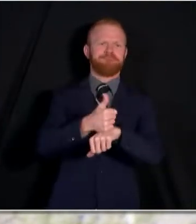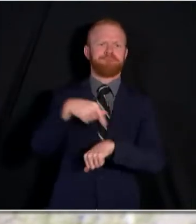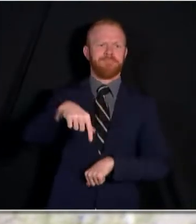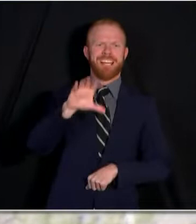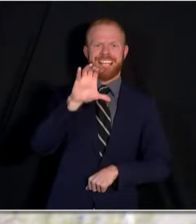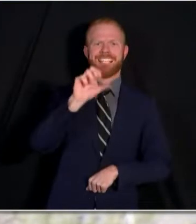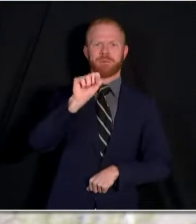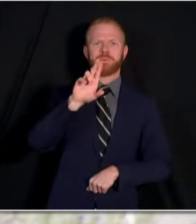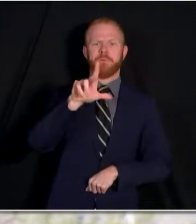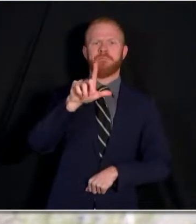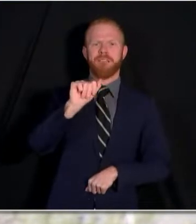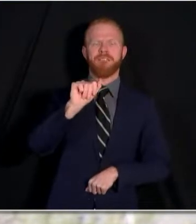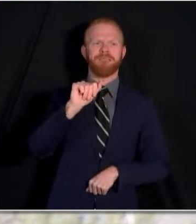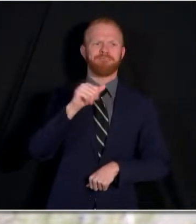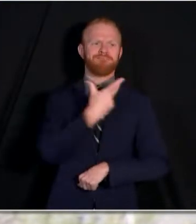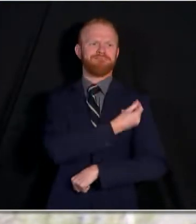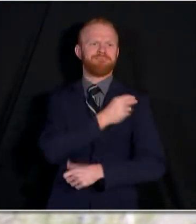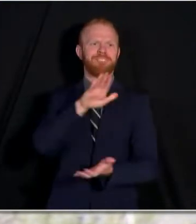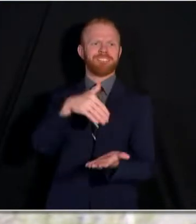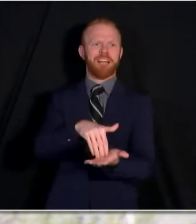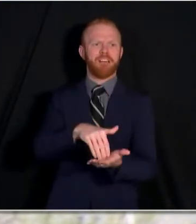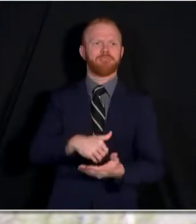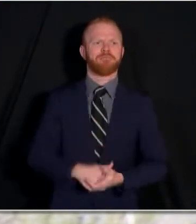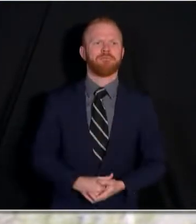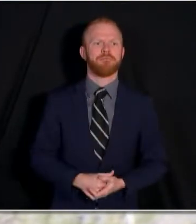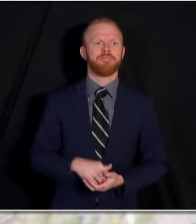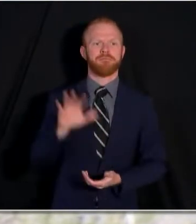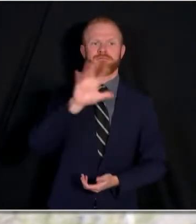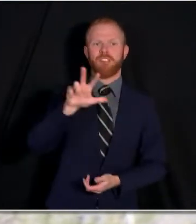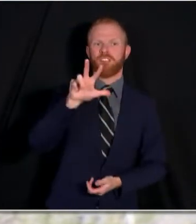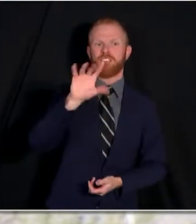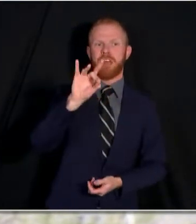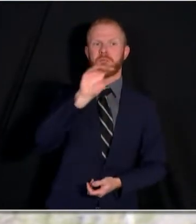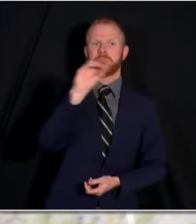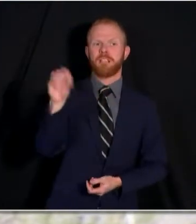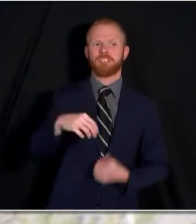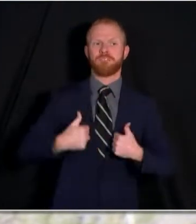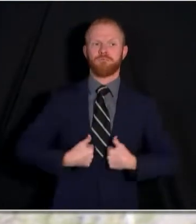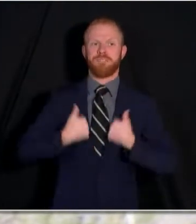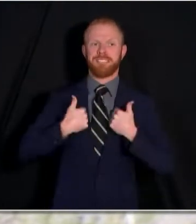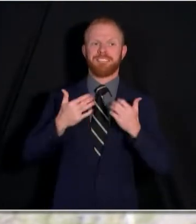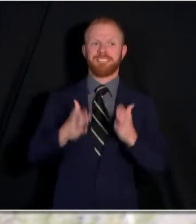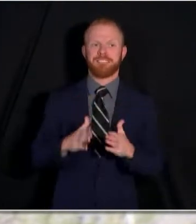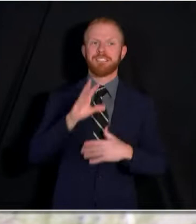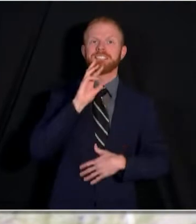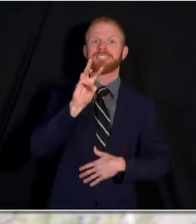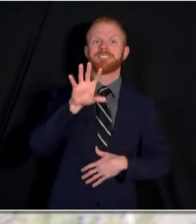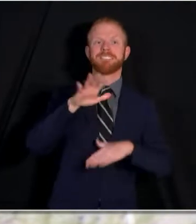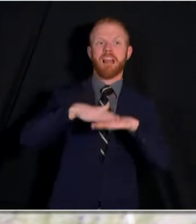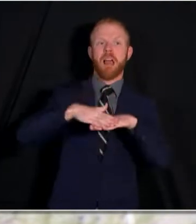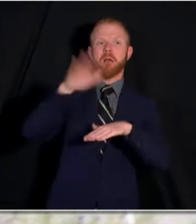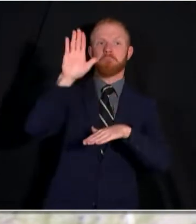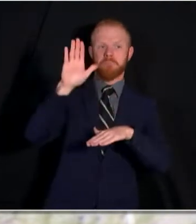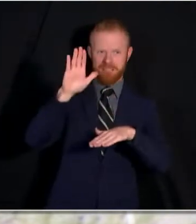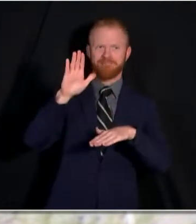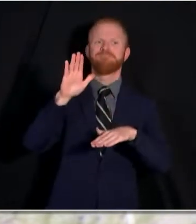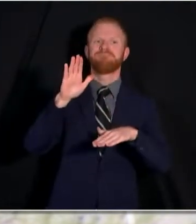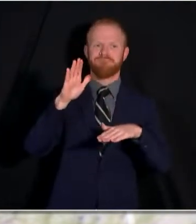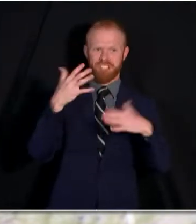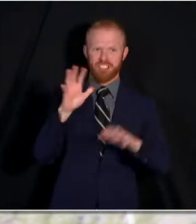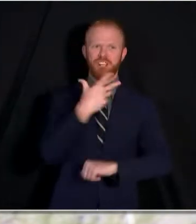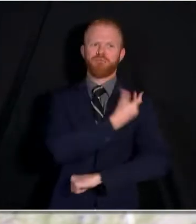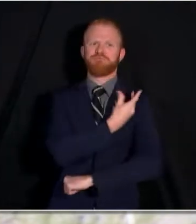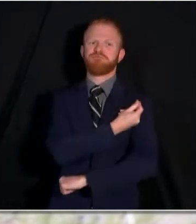To date, almost 38% of LA County residents 65 and older have received at least their first dose